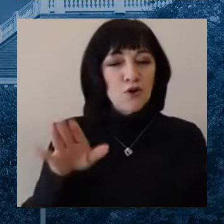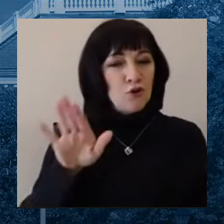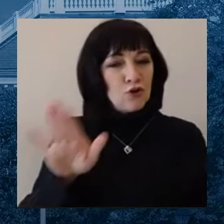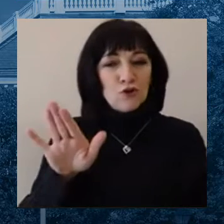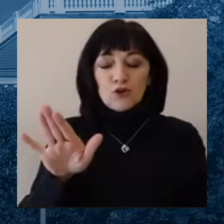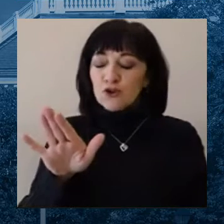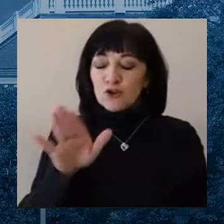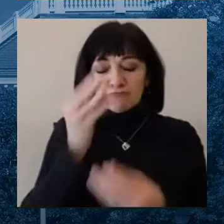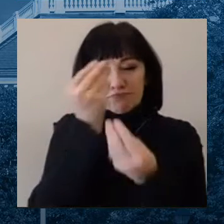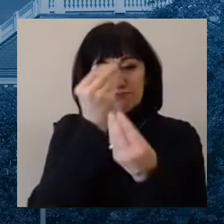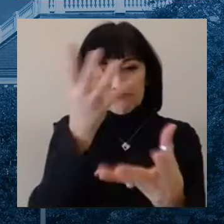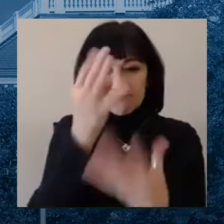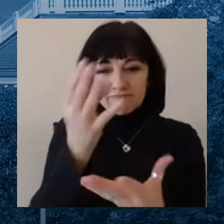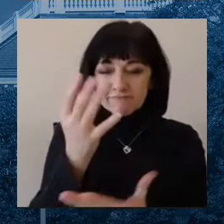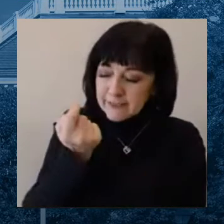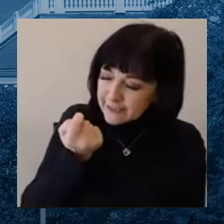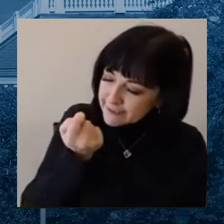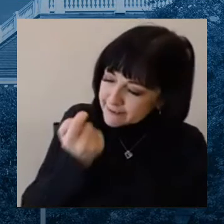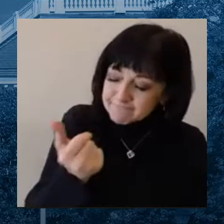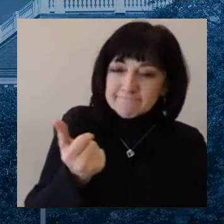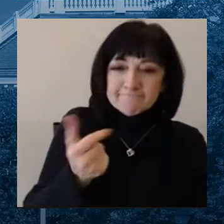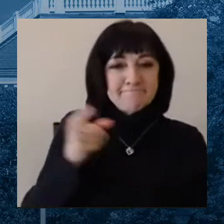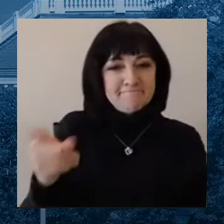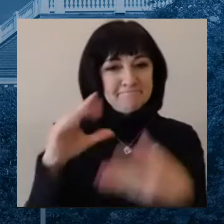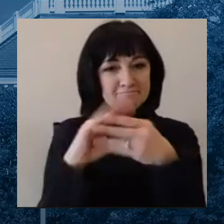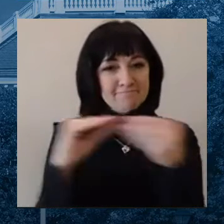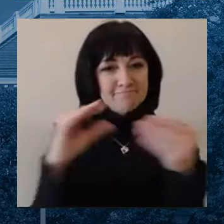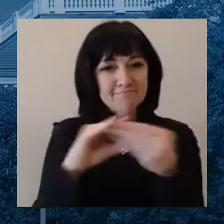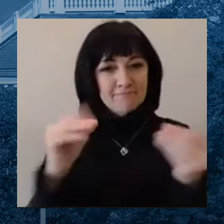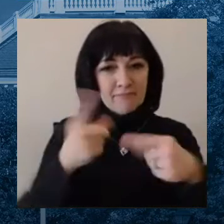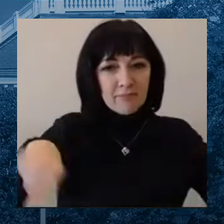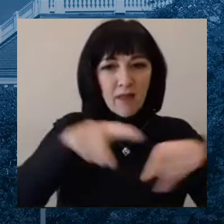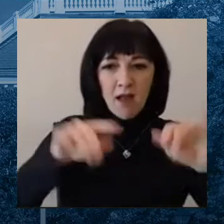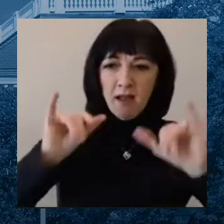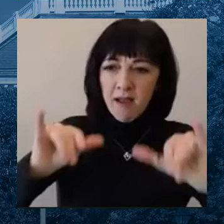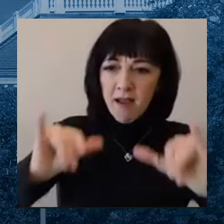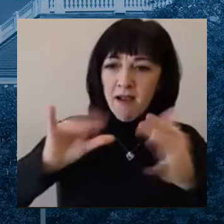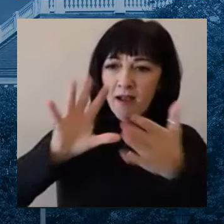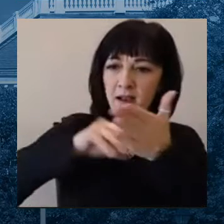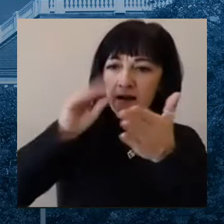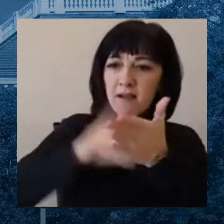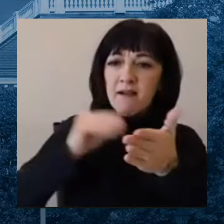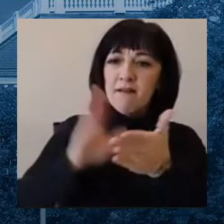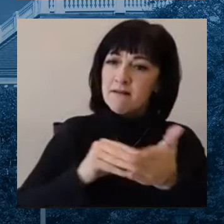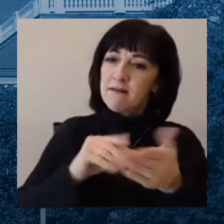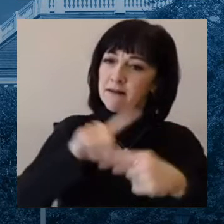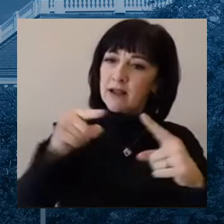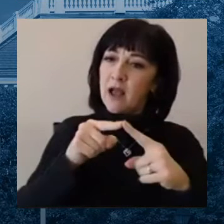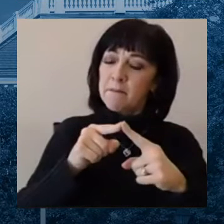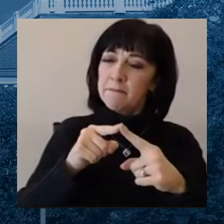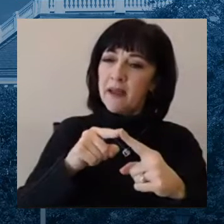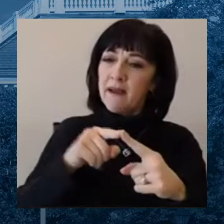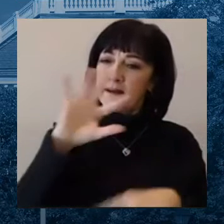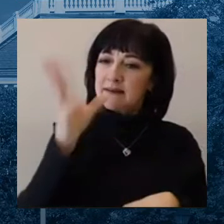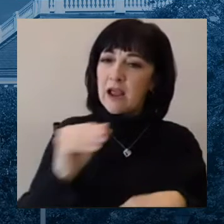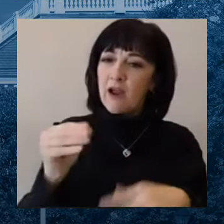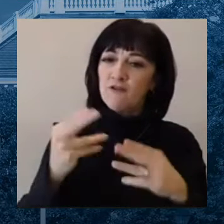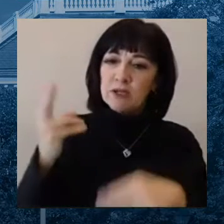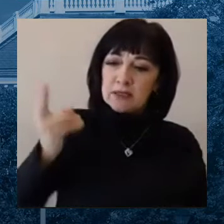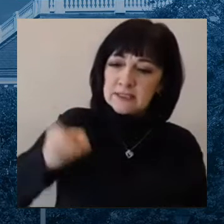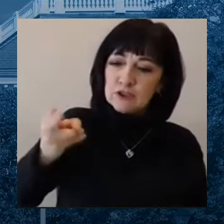just a little bit, just a slice of African-American history in our state. The presence